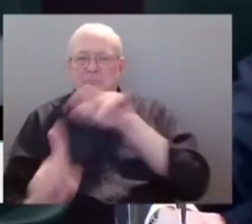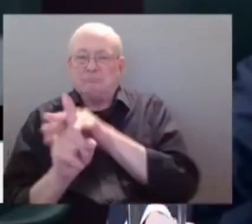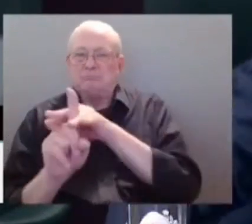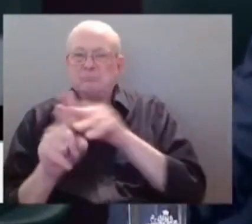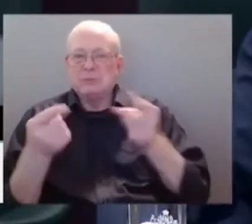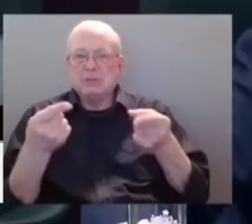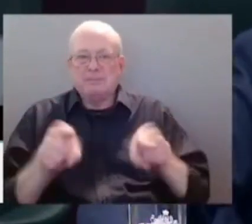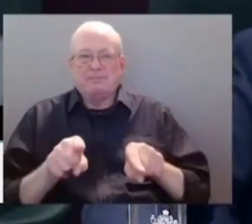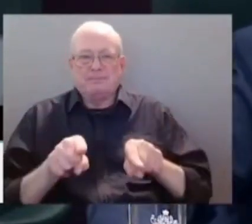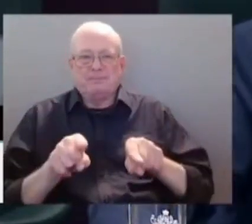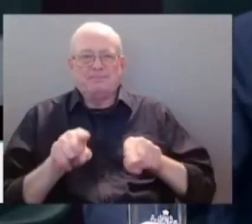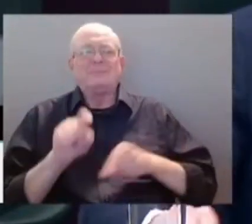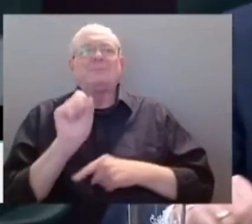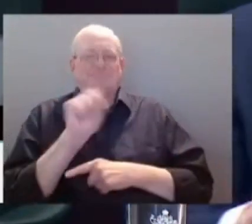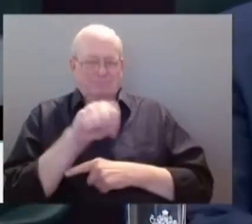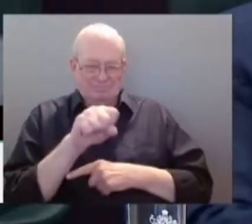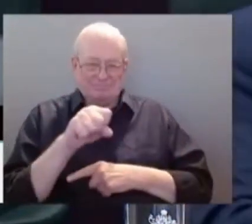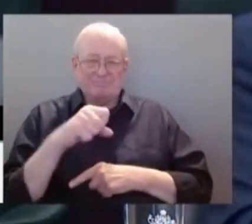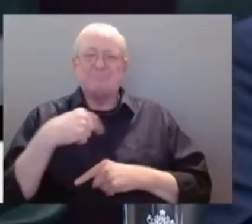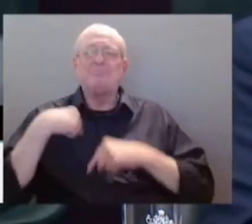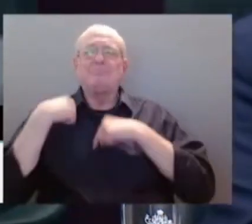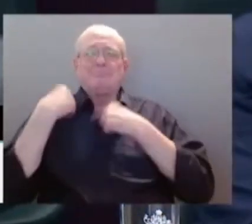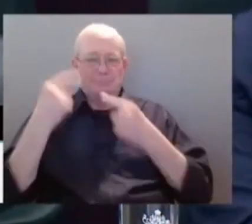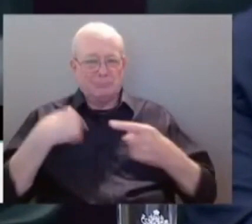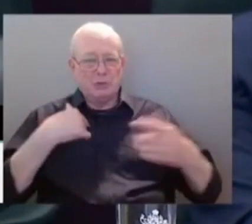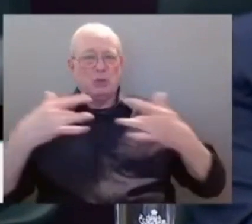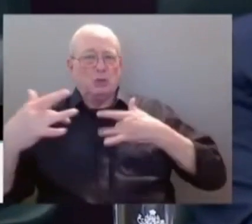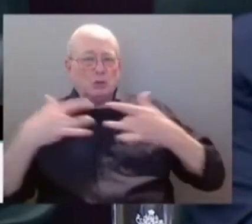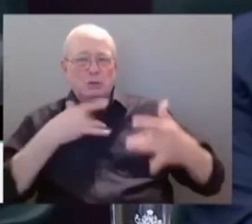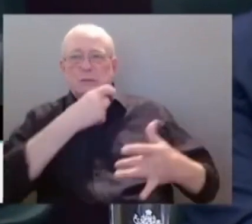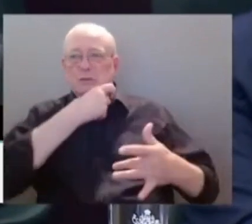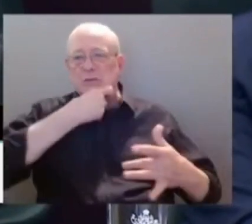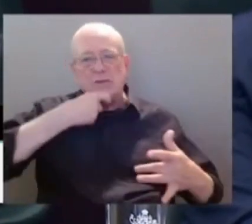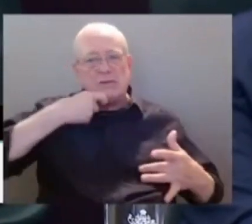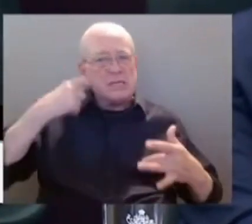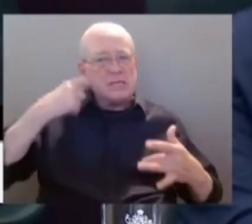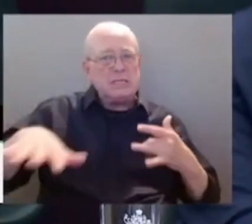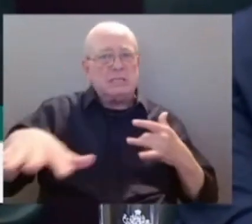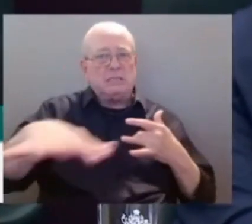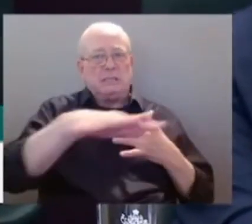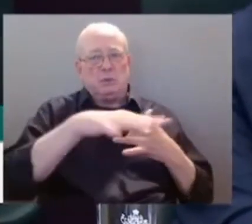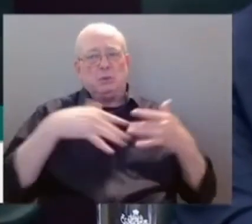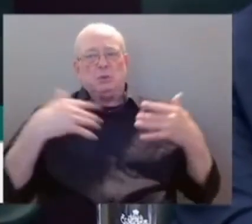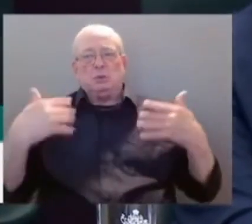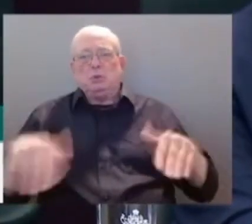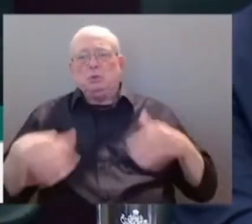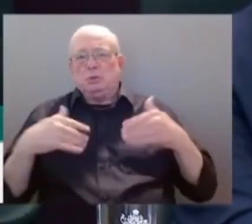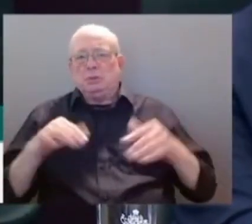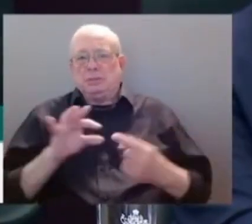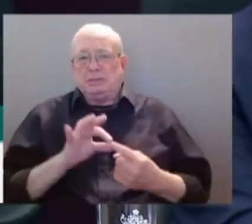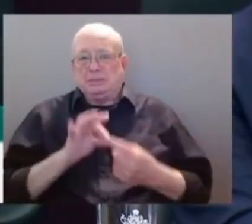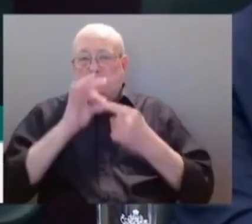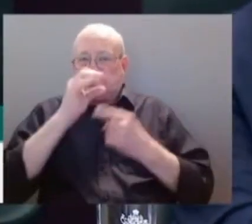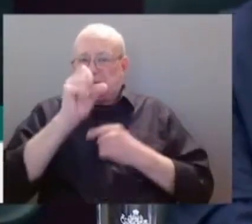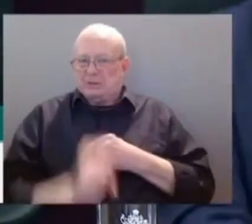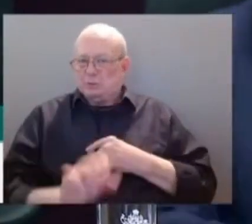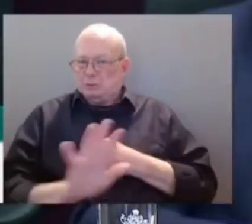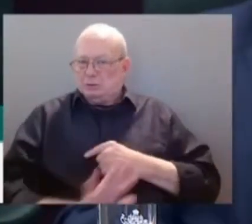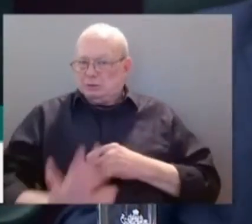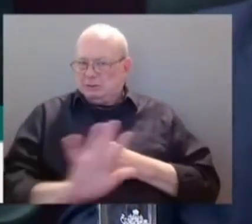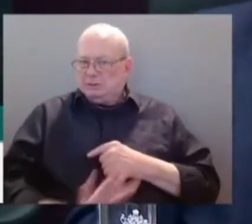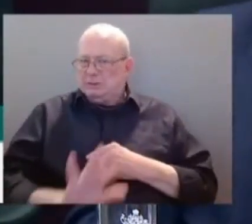in our southern basins, where there are a lot of demands for those water resources. That said, we're also working with the